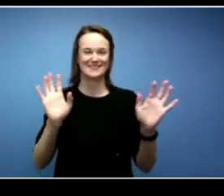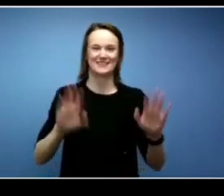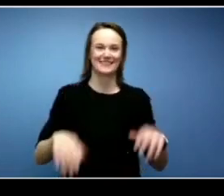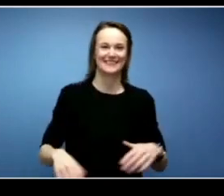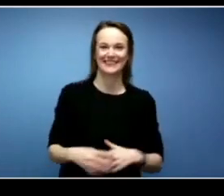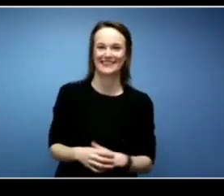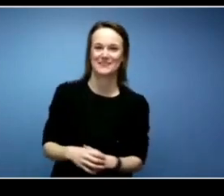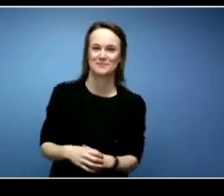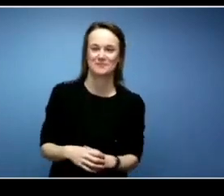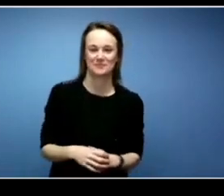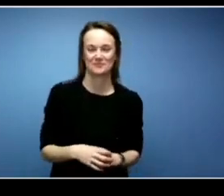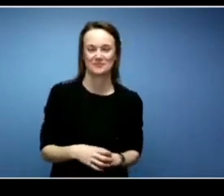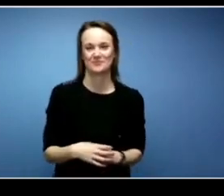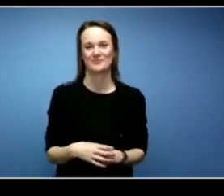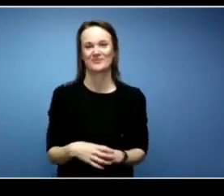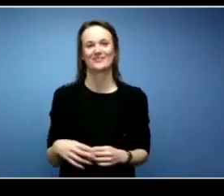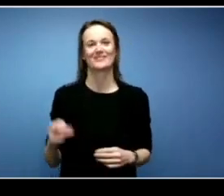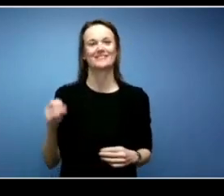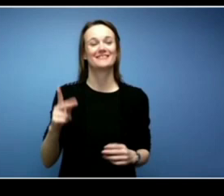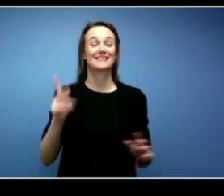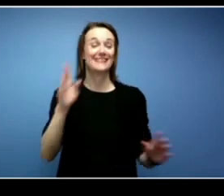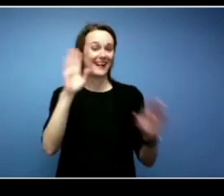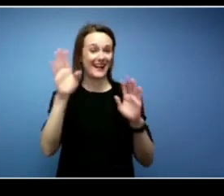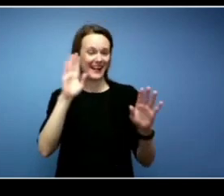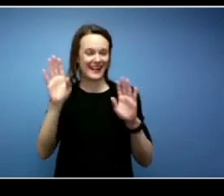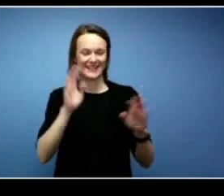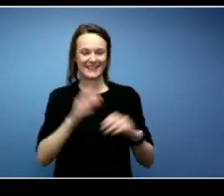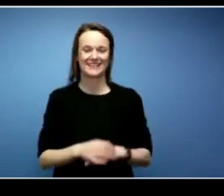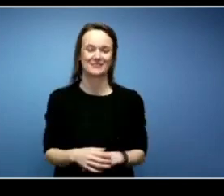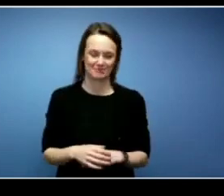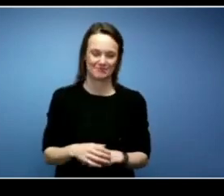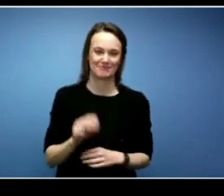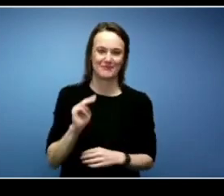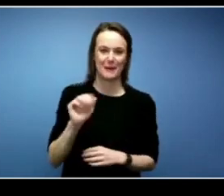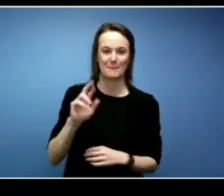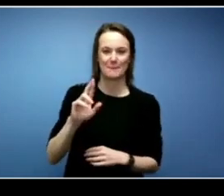point. Hi, everyone. My name is Martina Kelades.